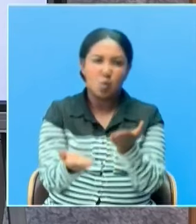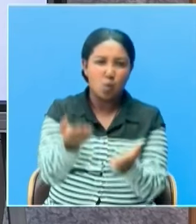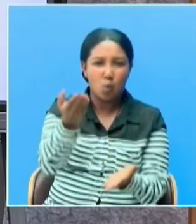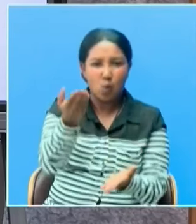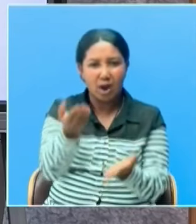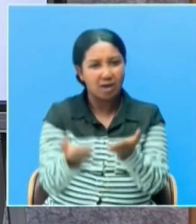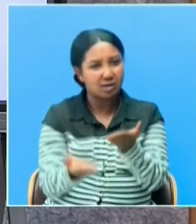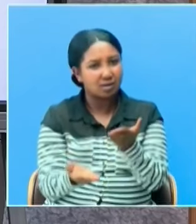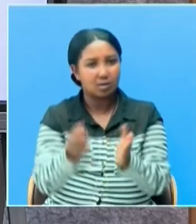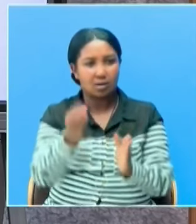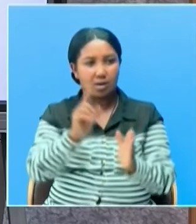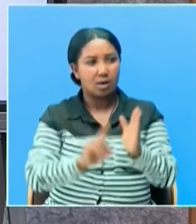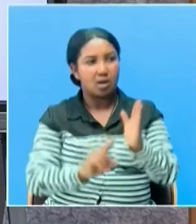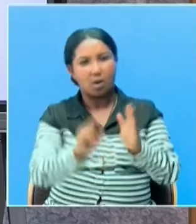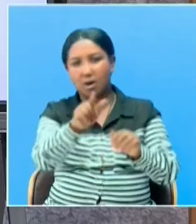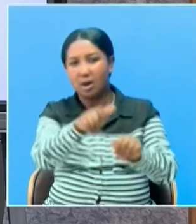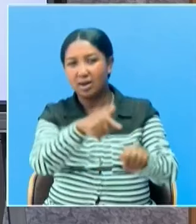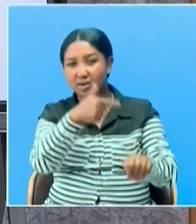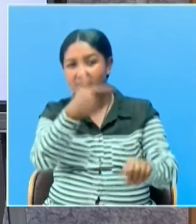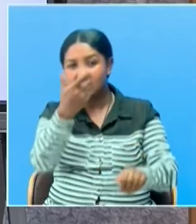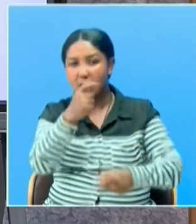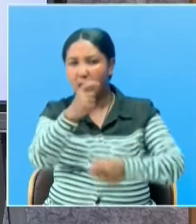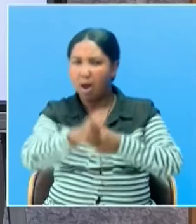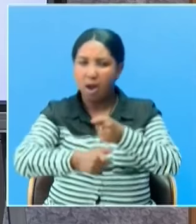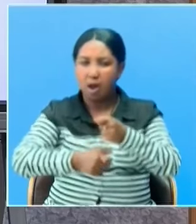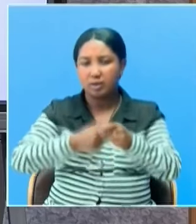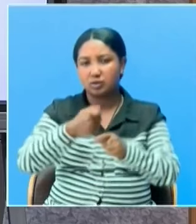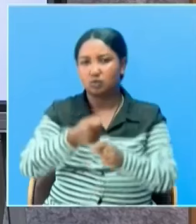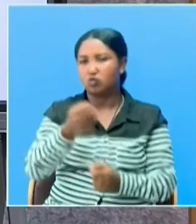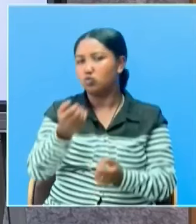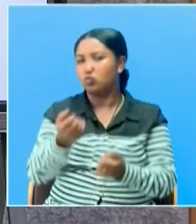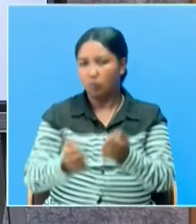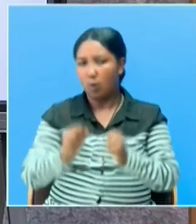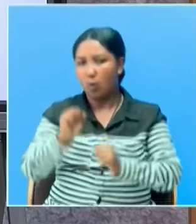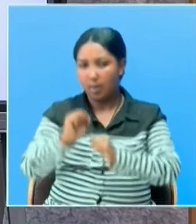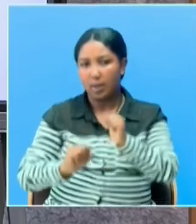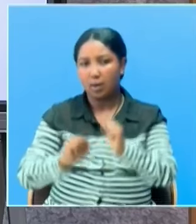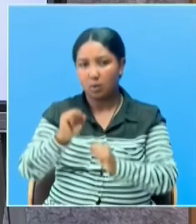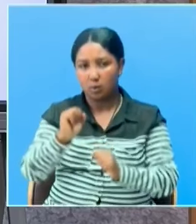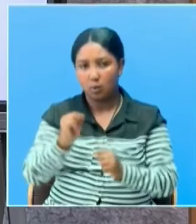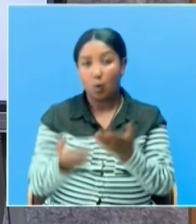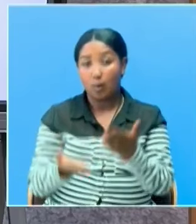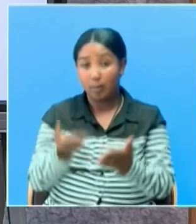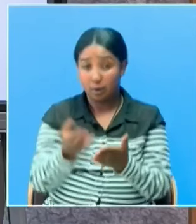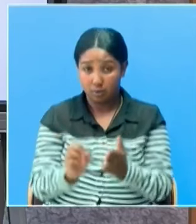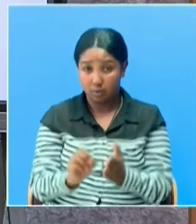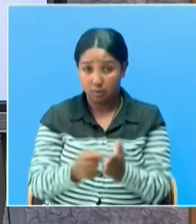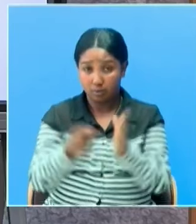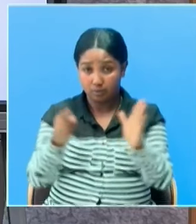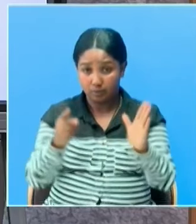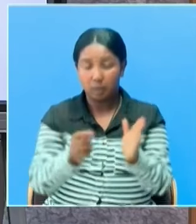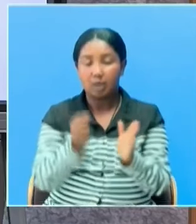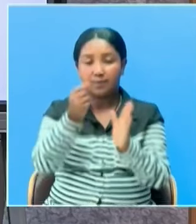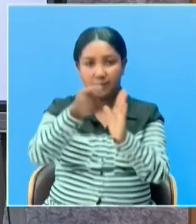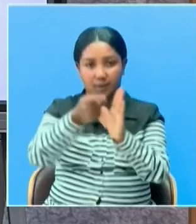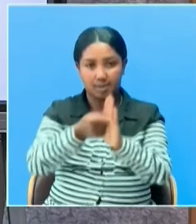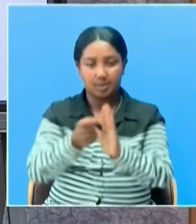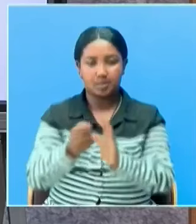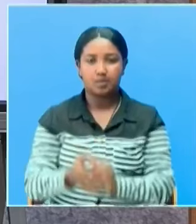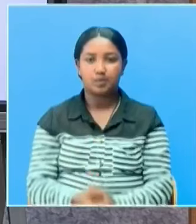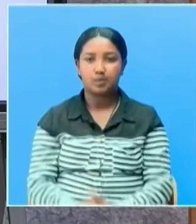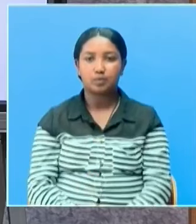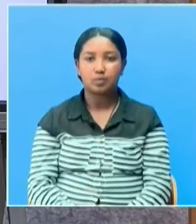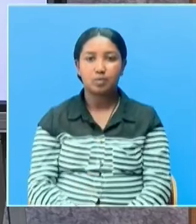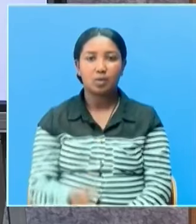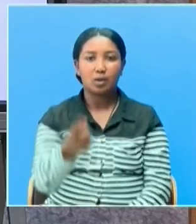maybe length, and also age and so forth. We can compare them. Is it clear? For example,